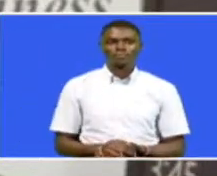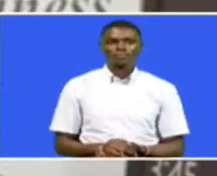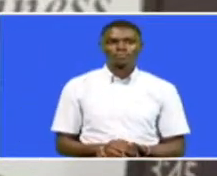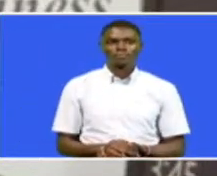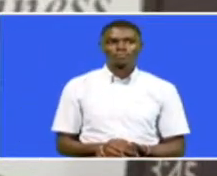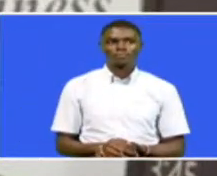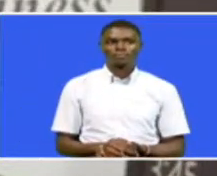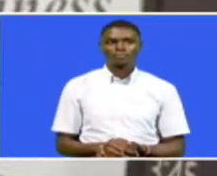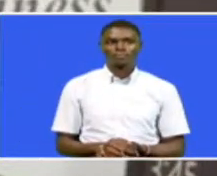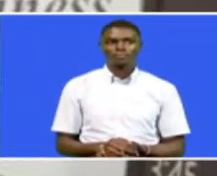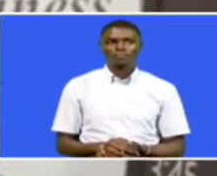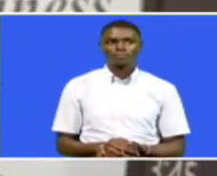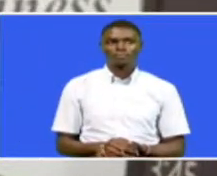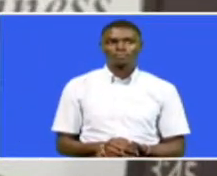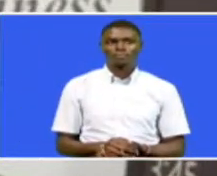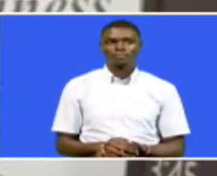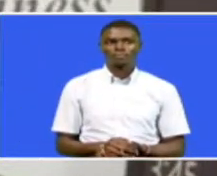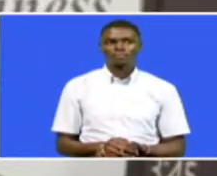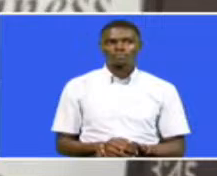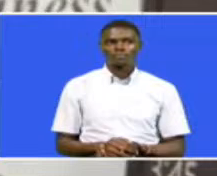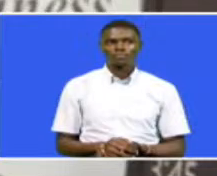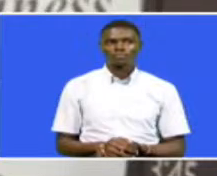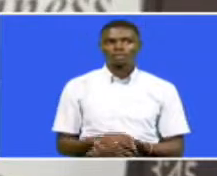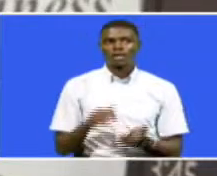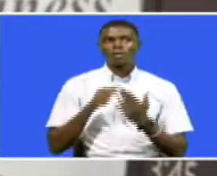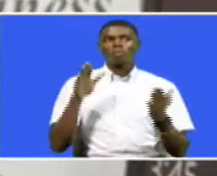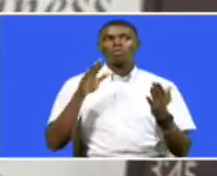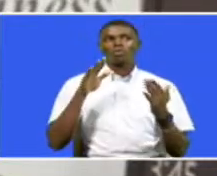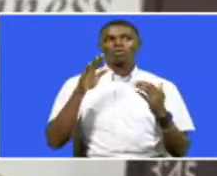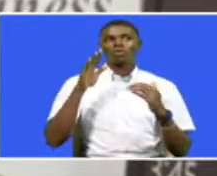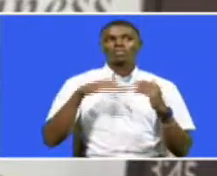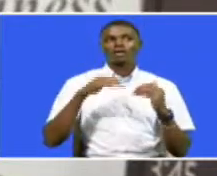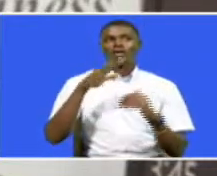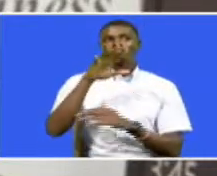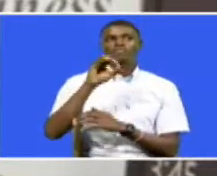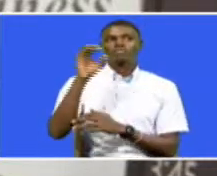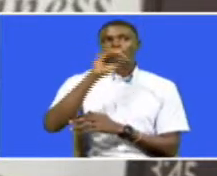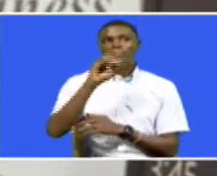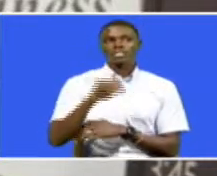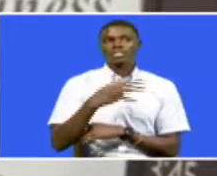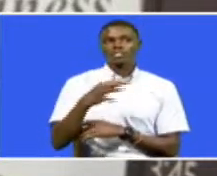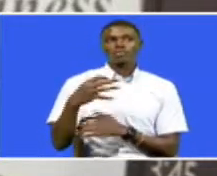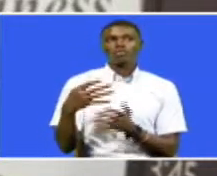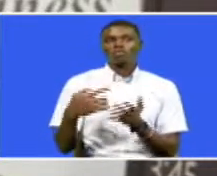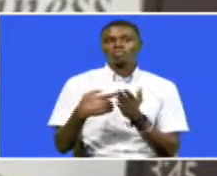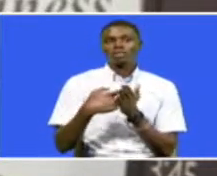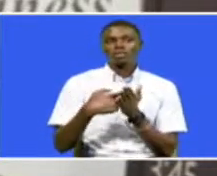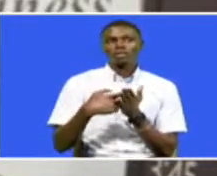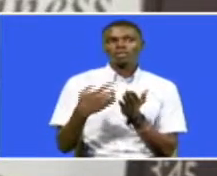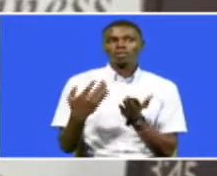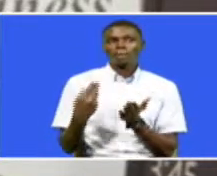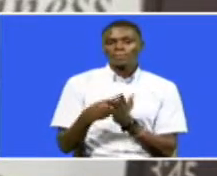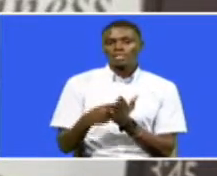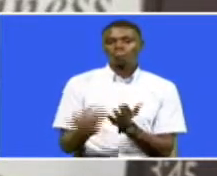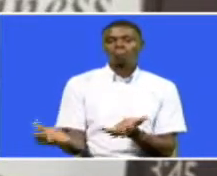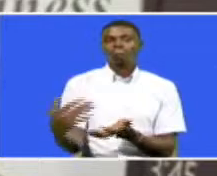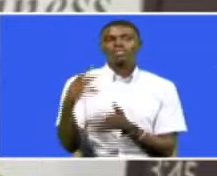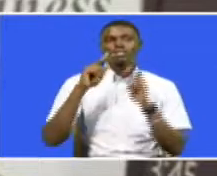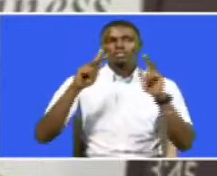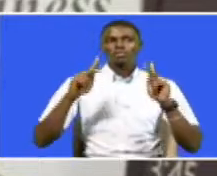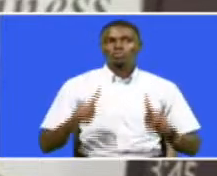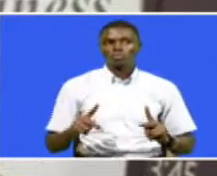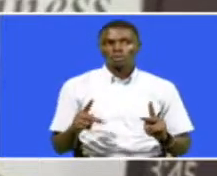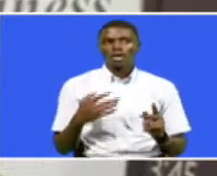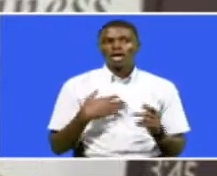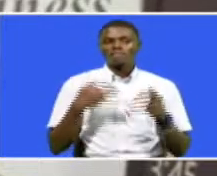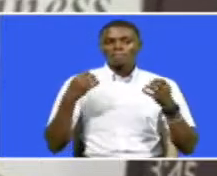was kind of taking care of more than 50% of earnings in Kisumu, because we had so many